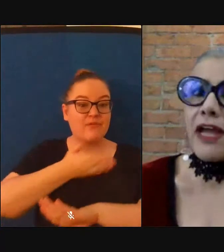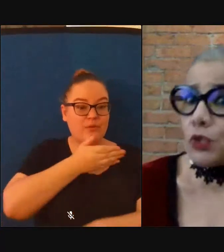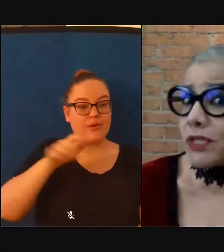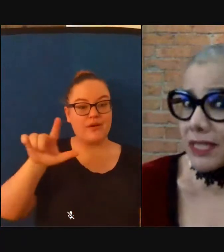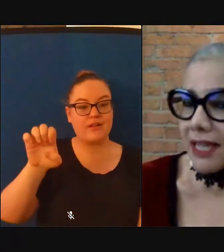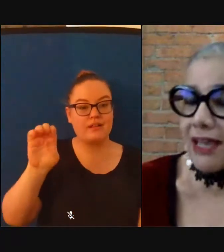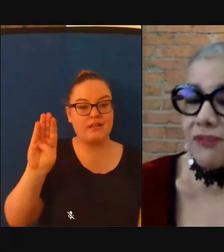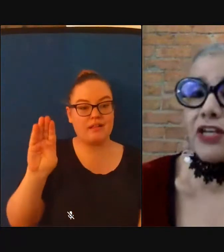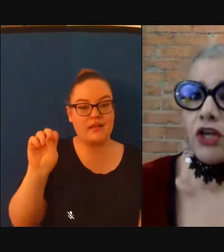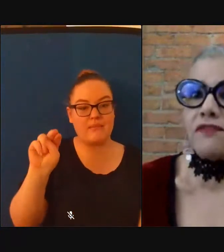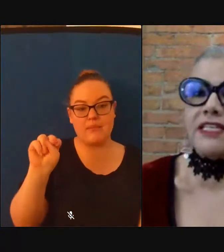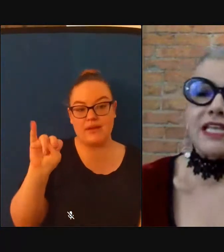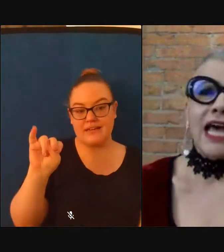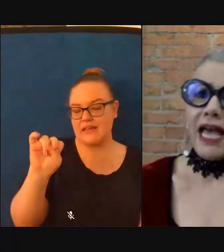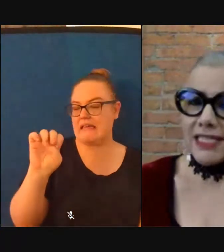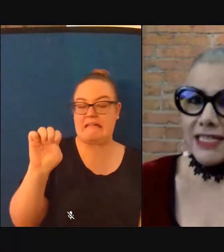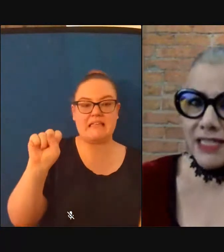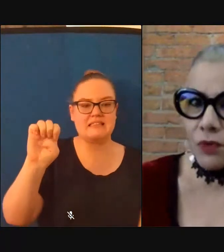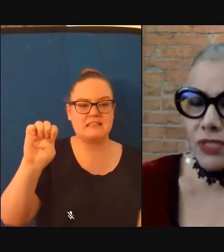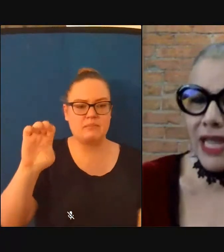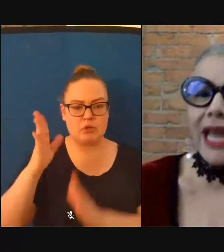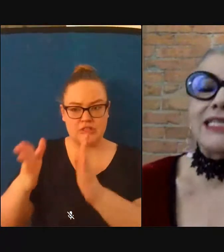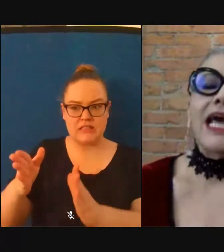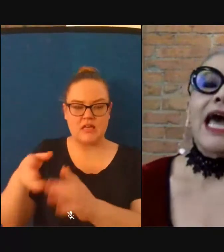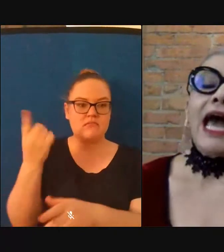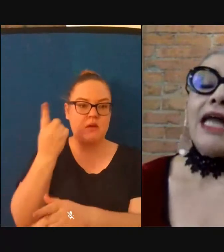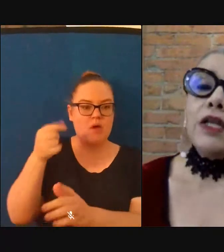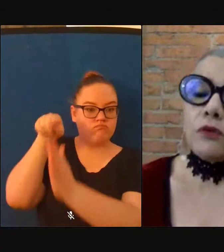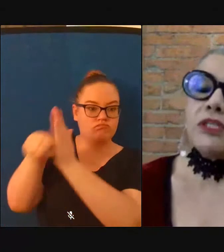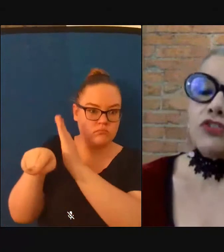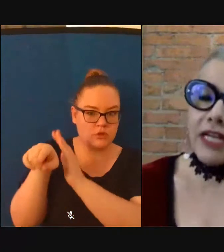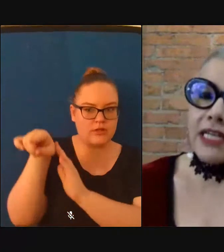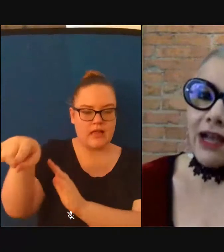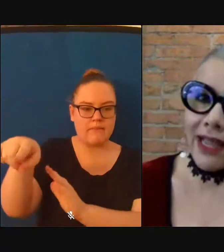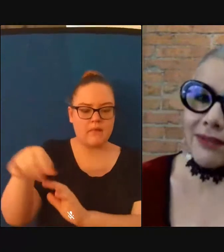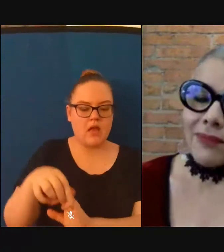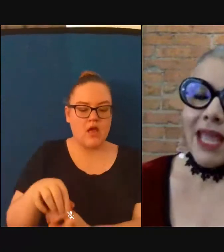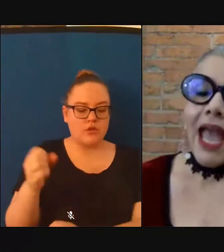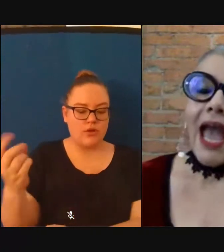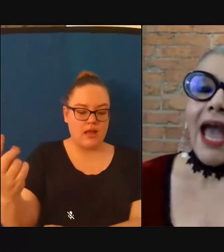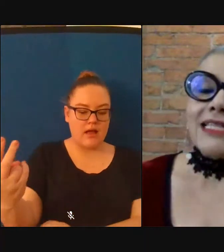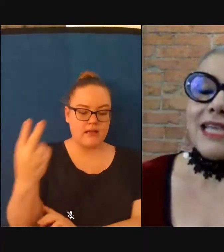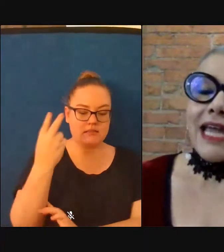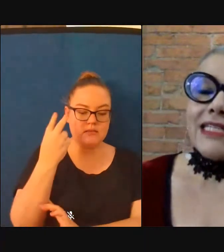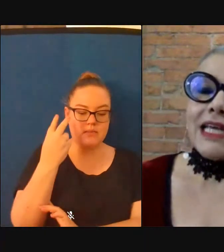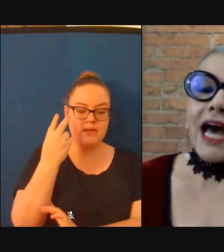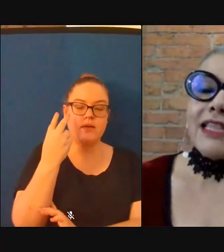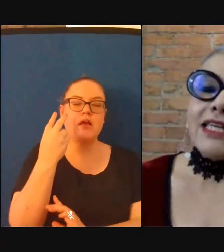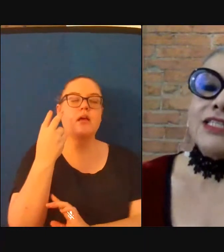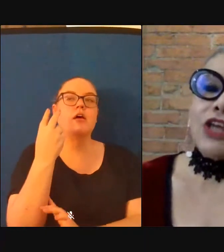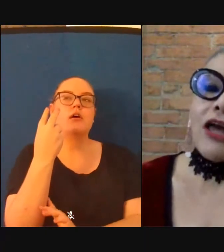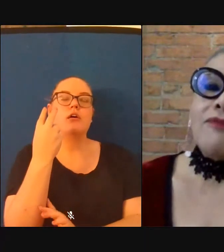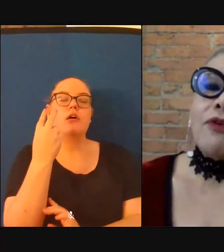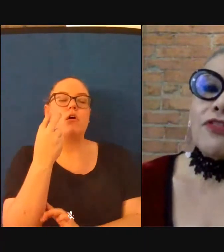me if I knew that, if I'd heard of this, and I said, yes, of course I had. And he looked me straight in the eye and said, I